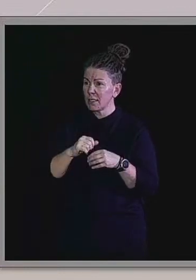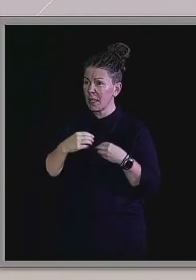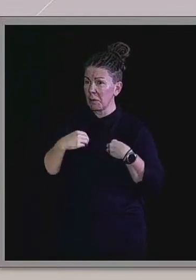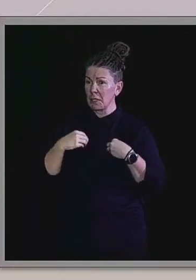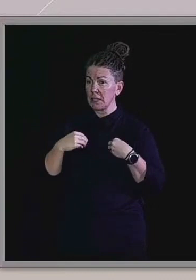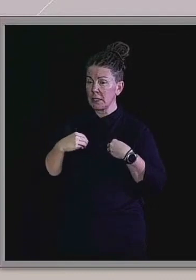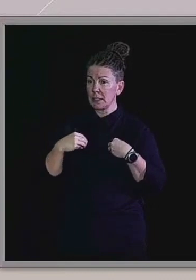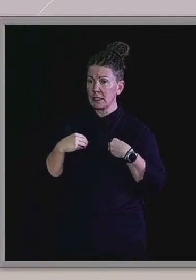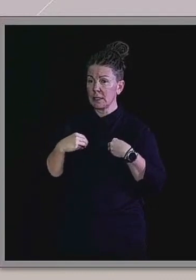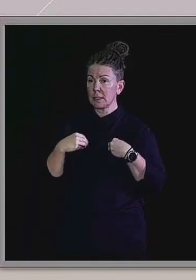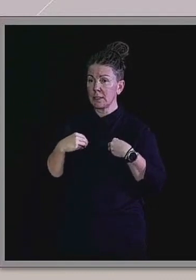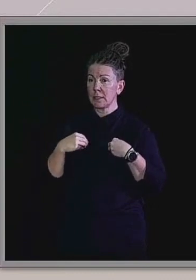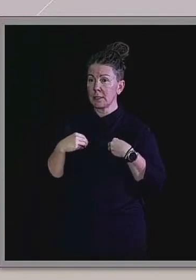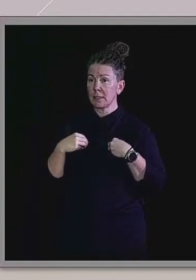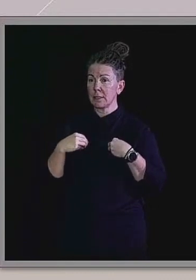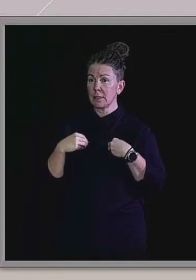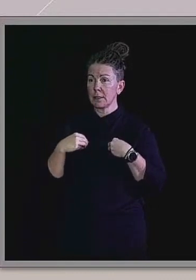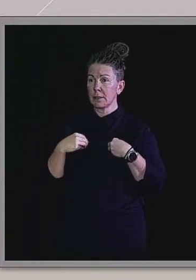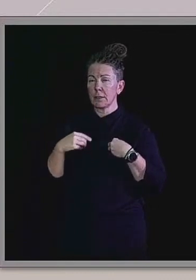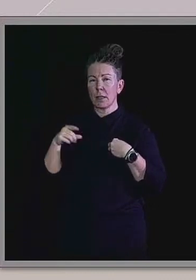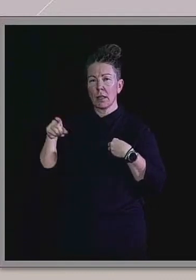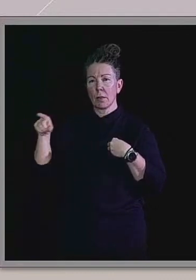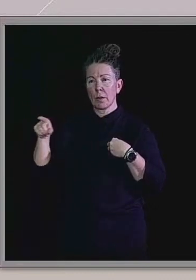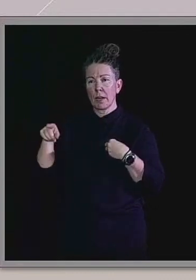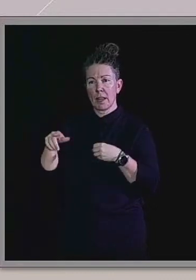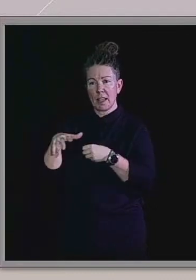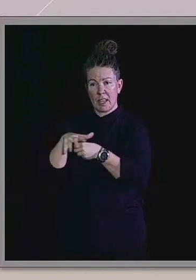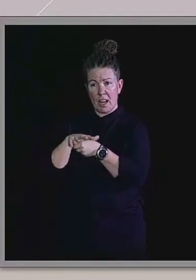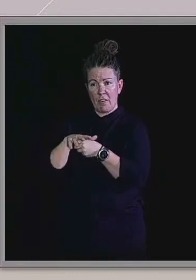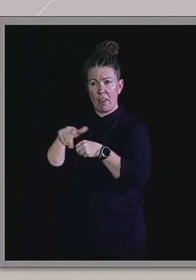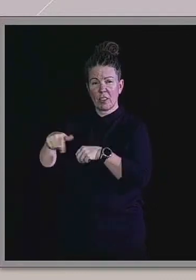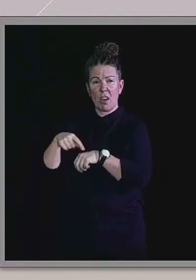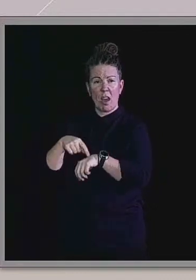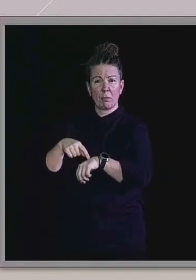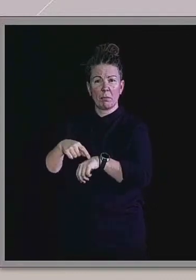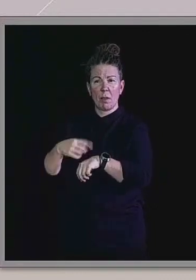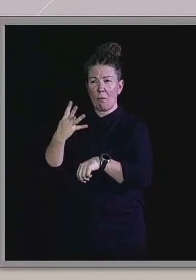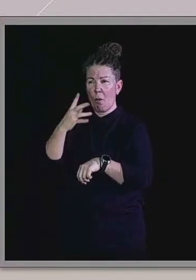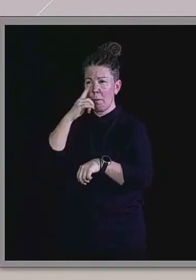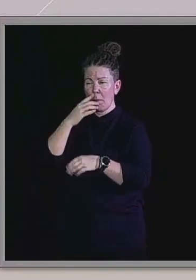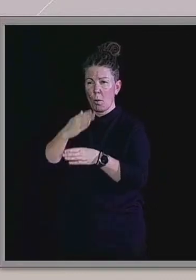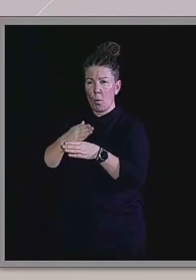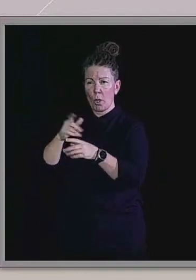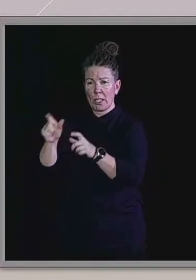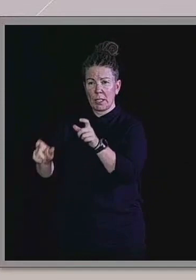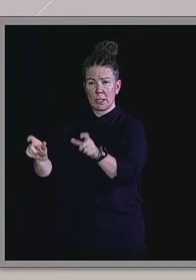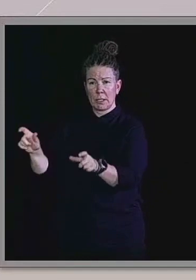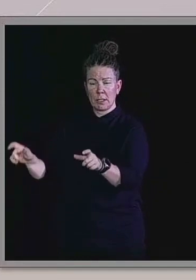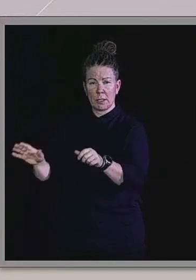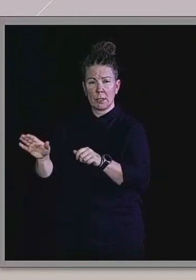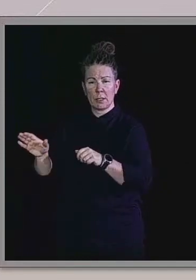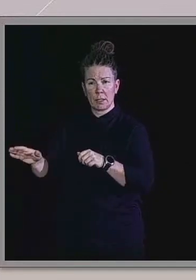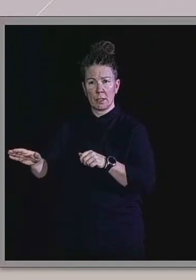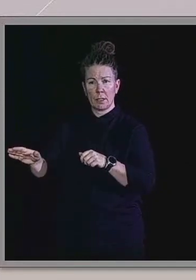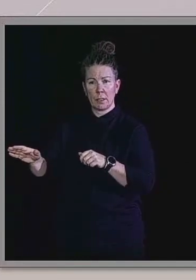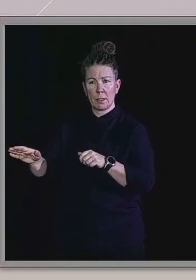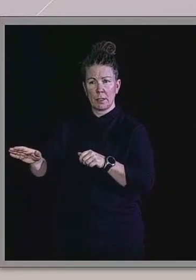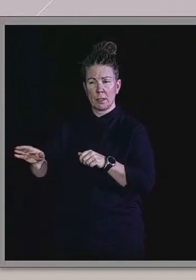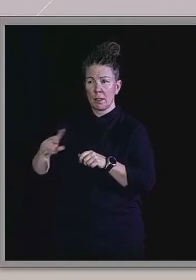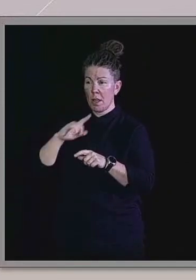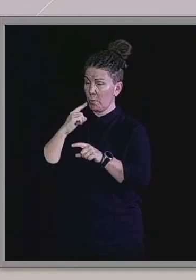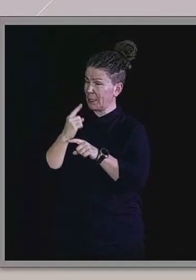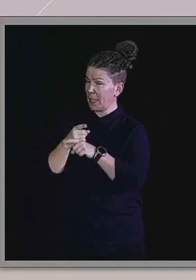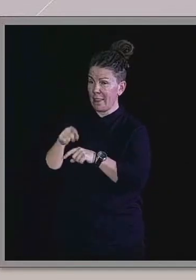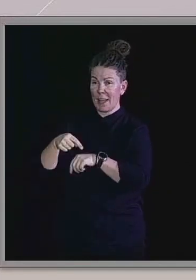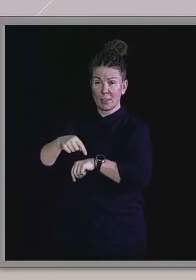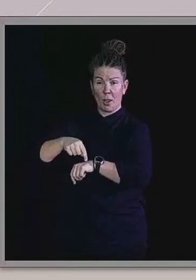Ellen, in Port Ellen at the time. There's about 4 employees that they had, and we said at that